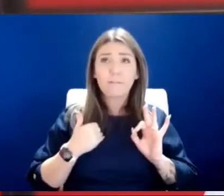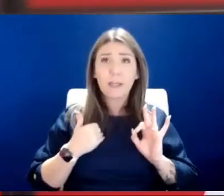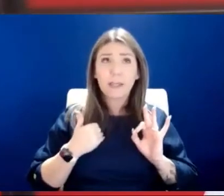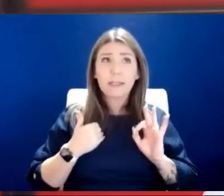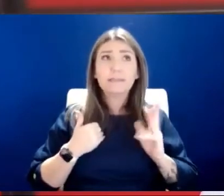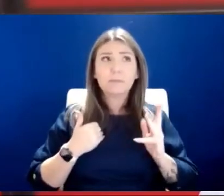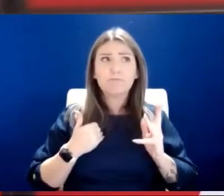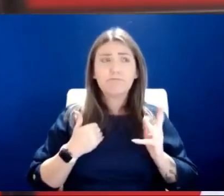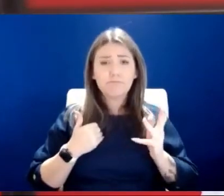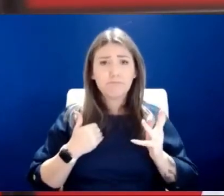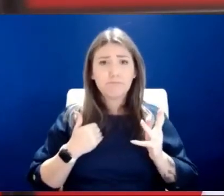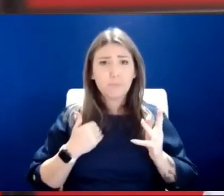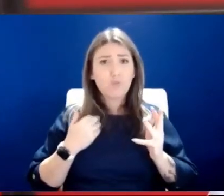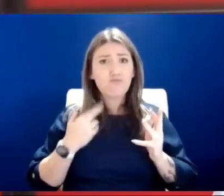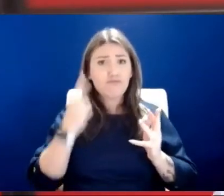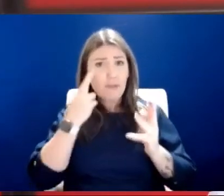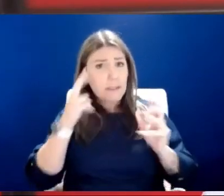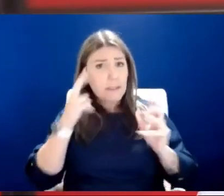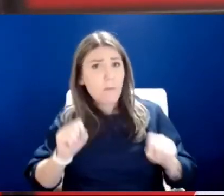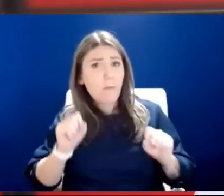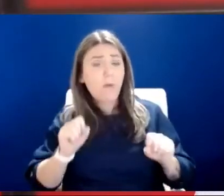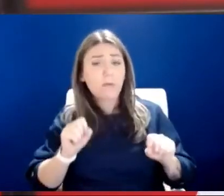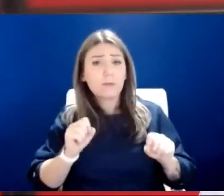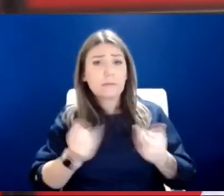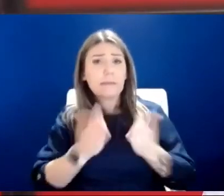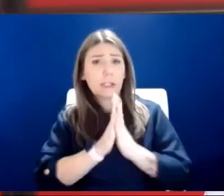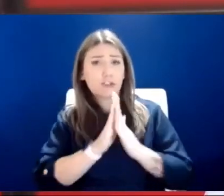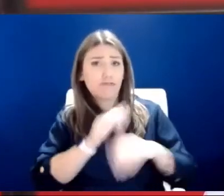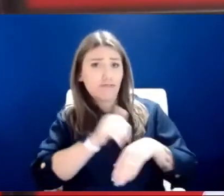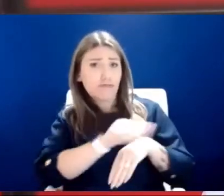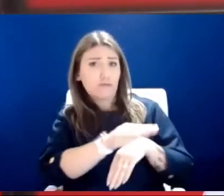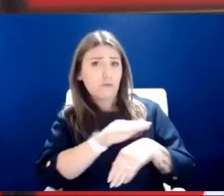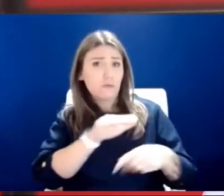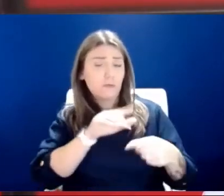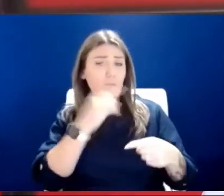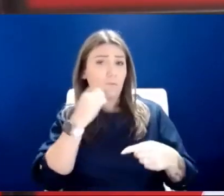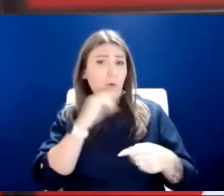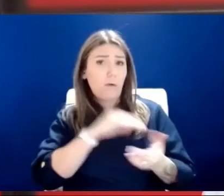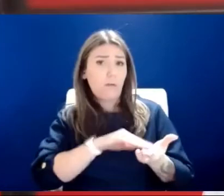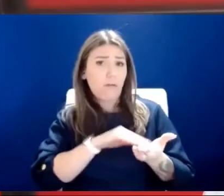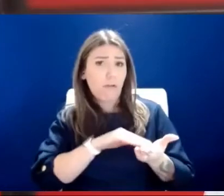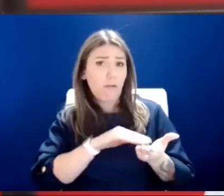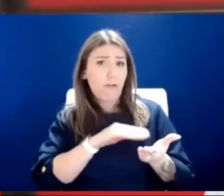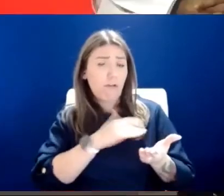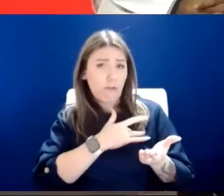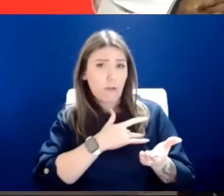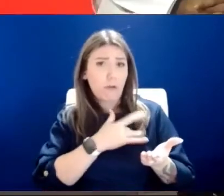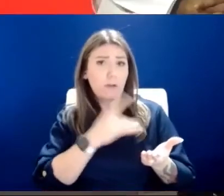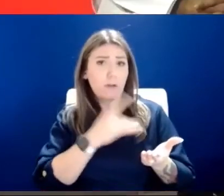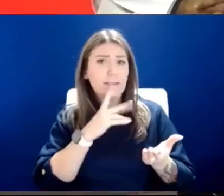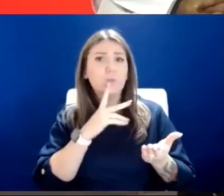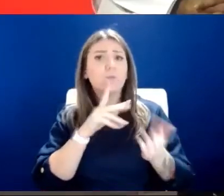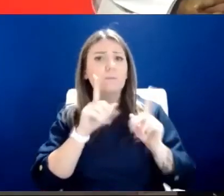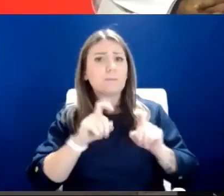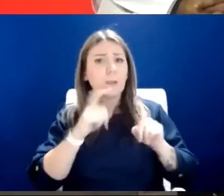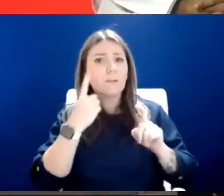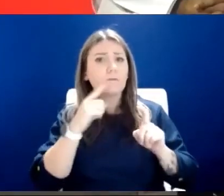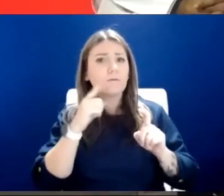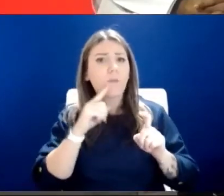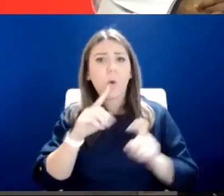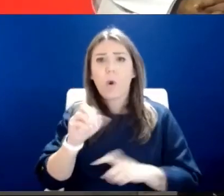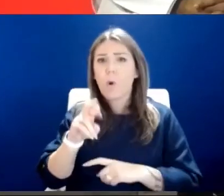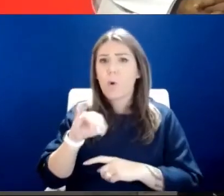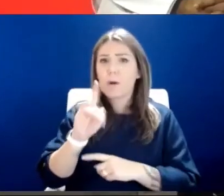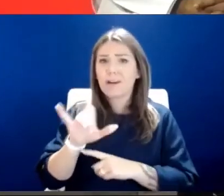referral to a cardiologist where we can order certain tests to know if you have coronary artery disease. We have one more question